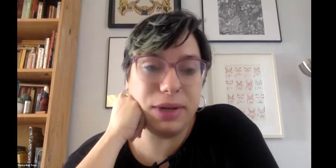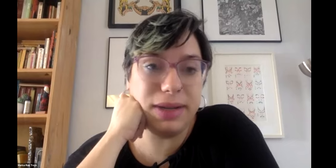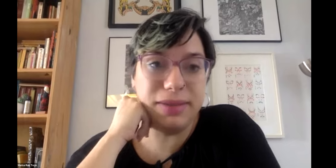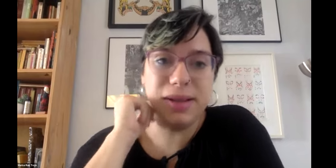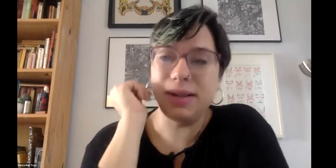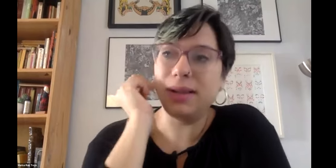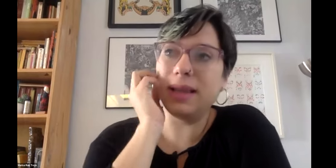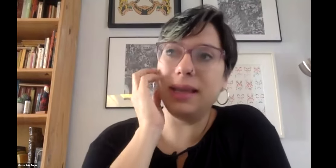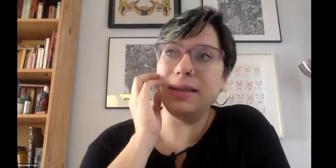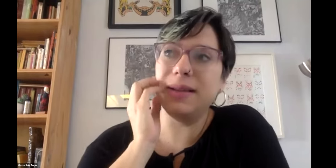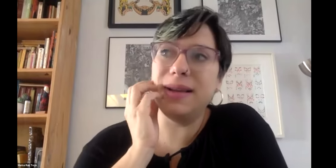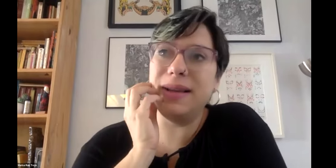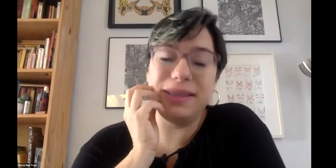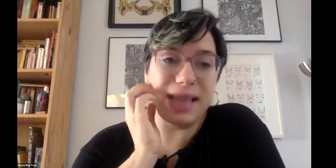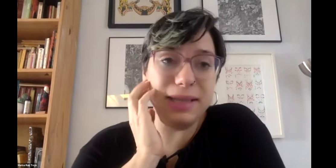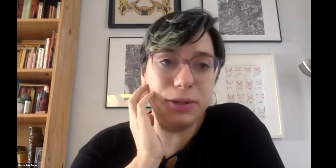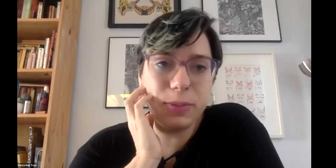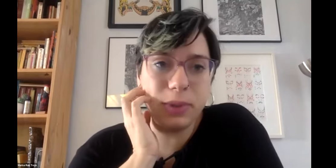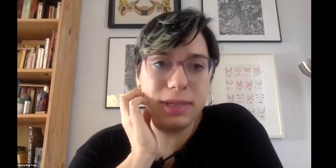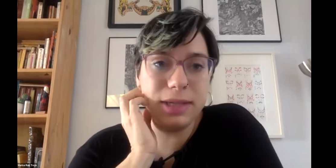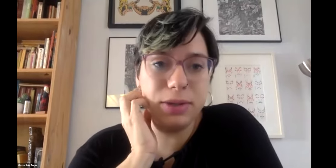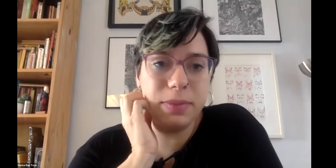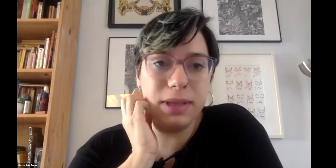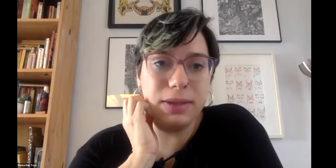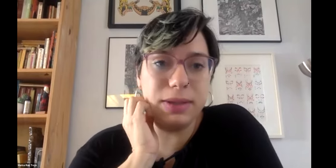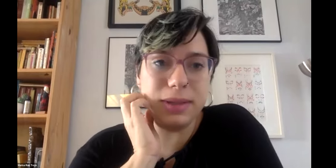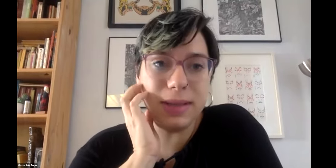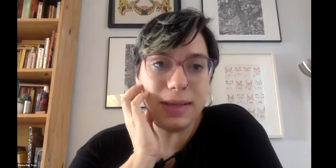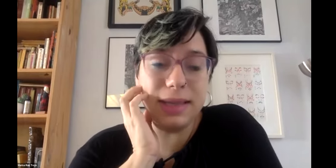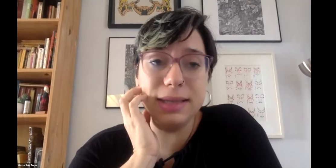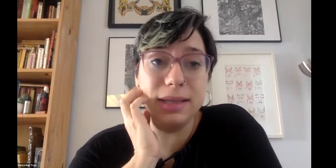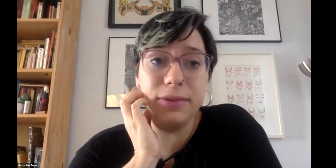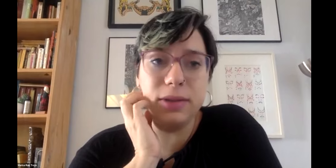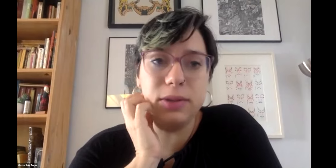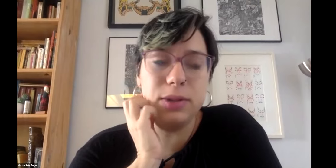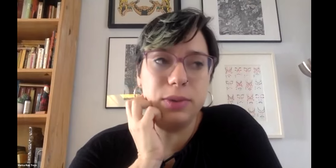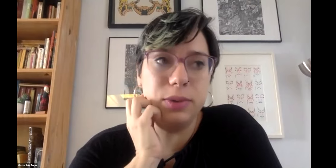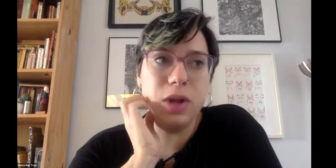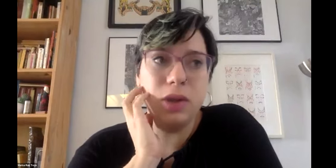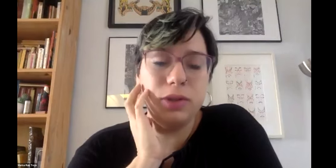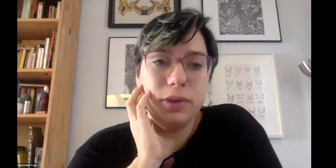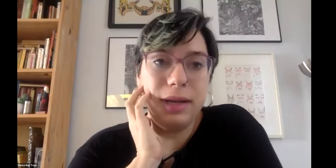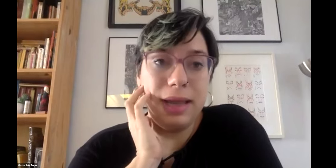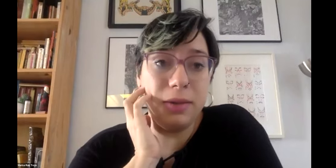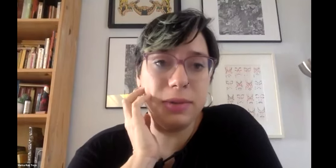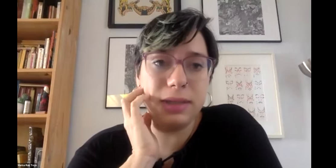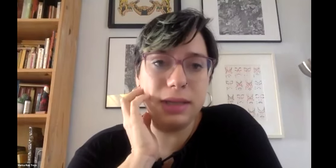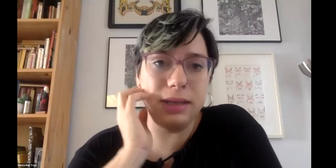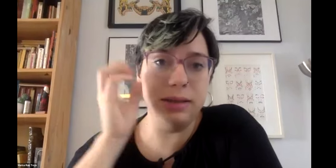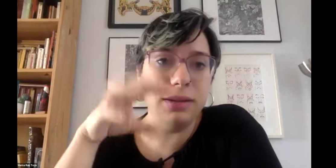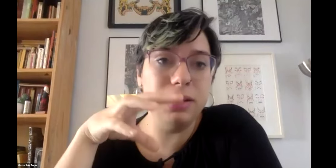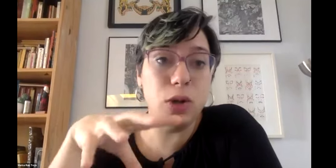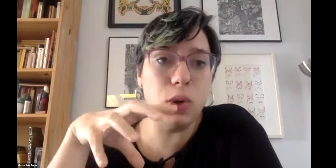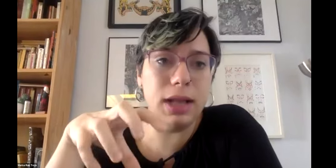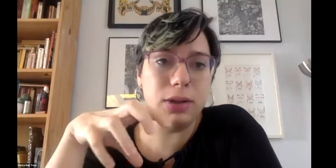in a very like dangerous position, because it is difficult to denounce